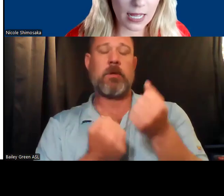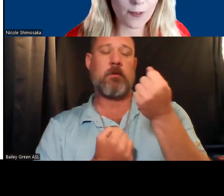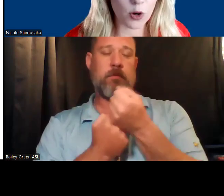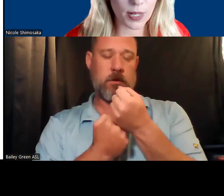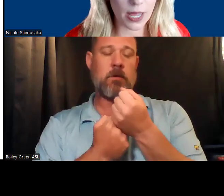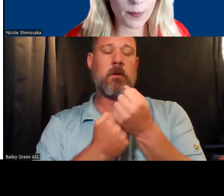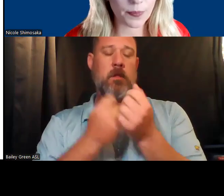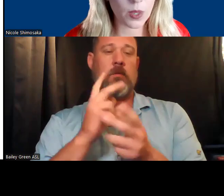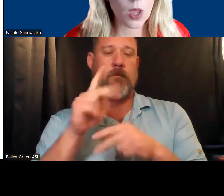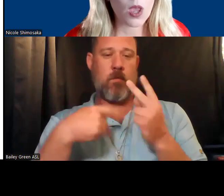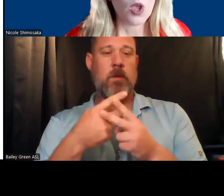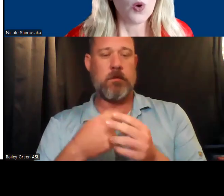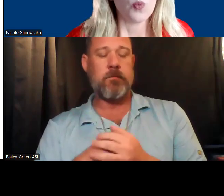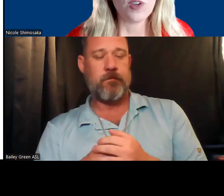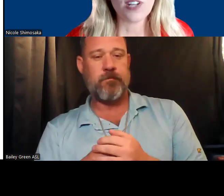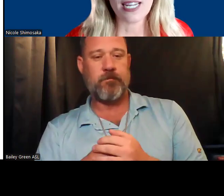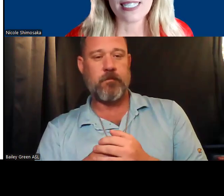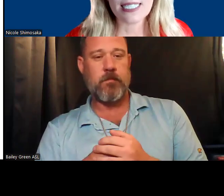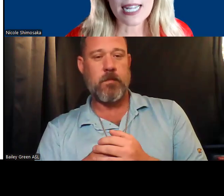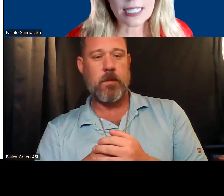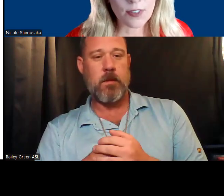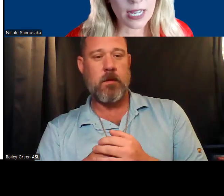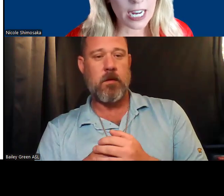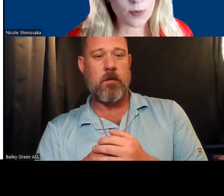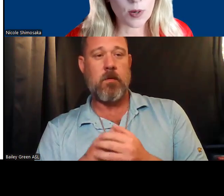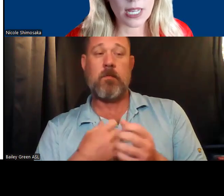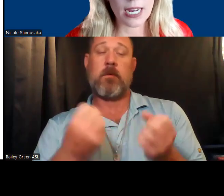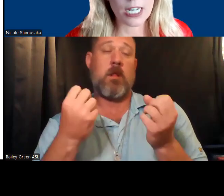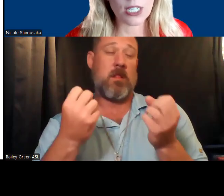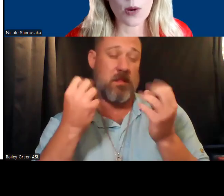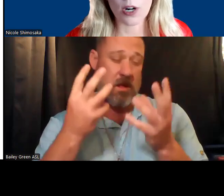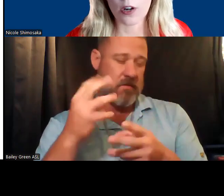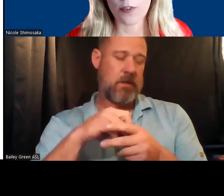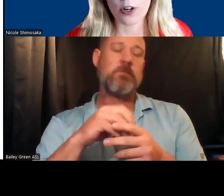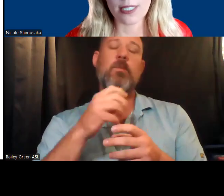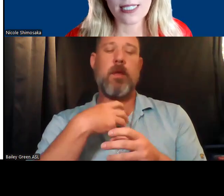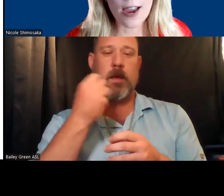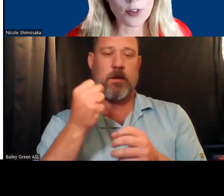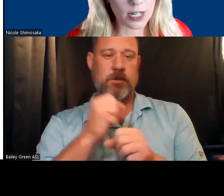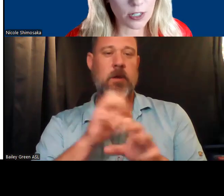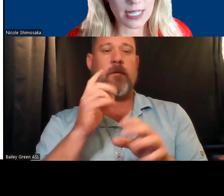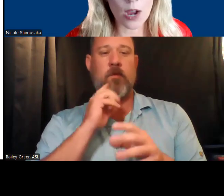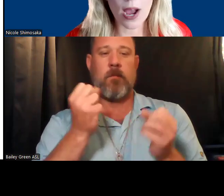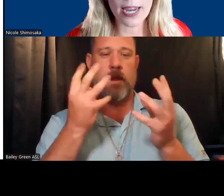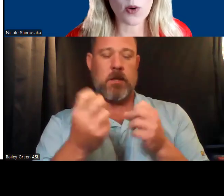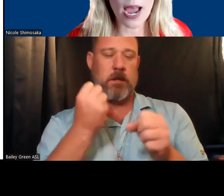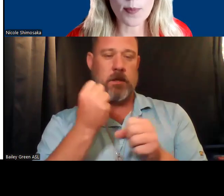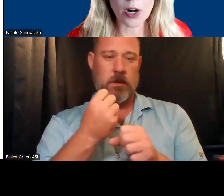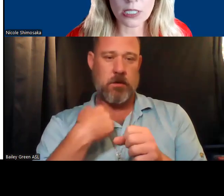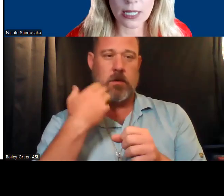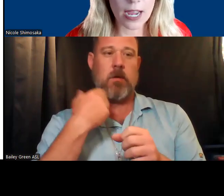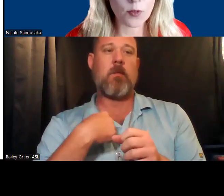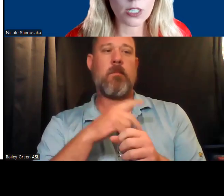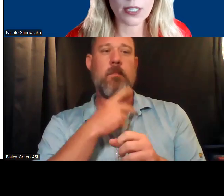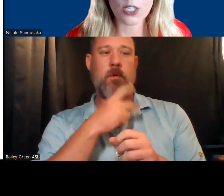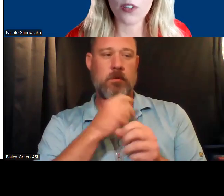in the formula. We've done extensive engagement with the Aging Network for several years now. I know I personally